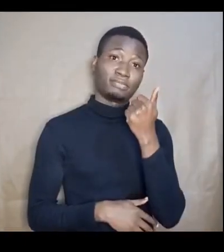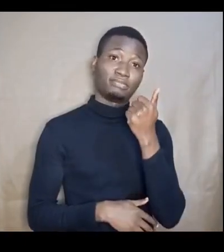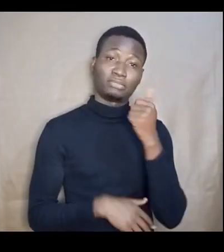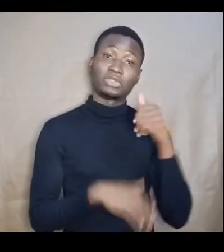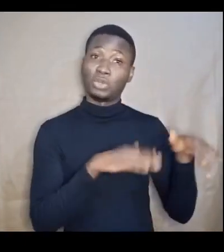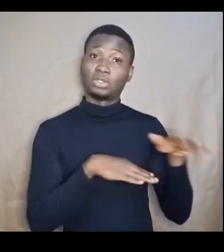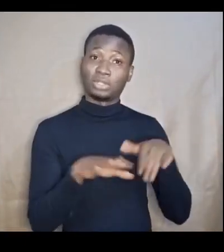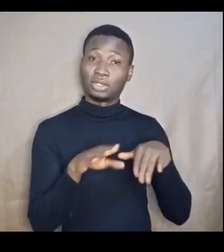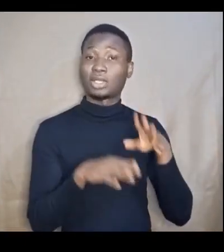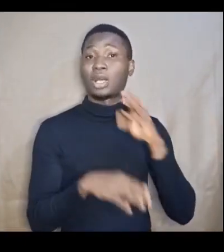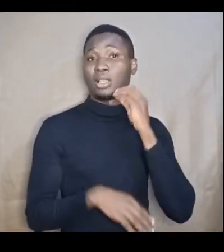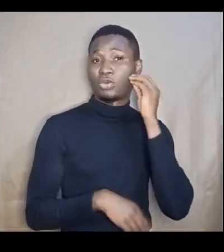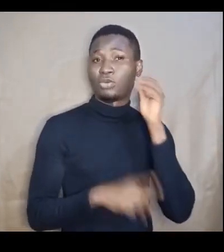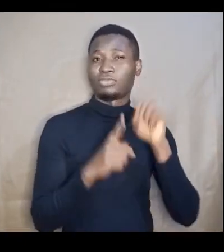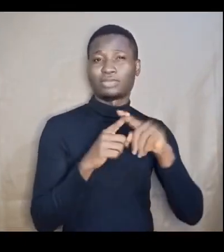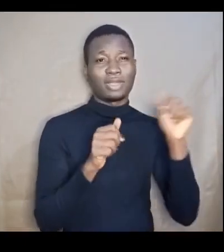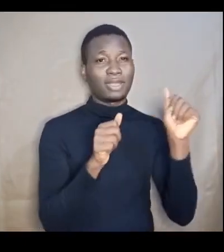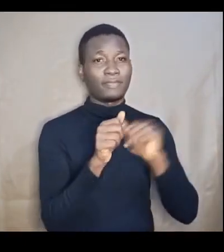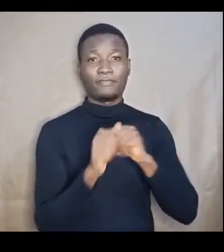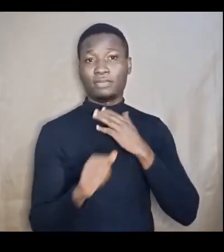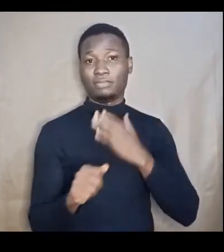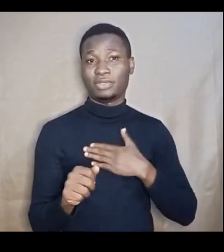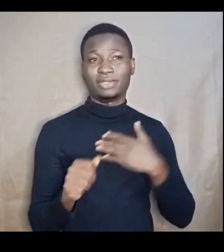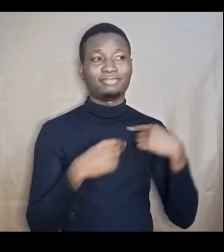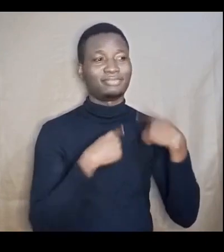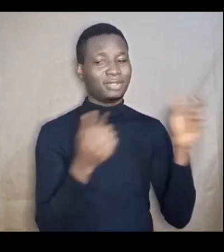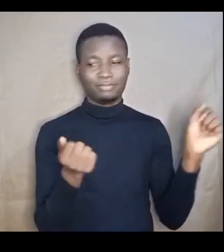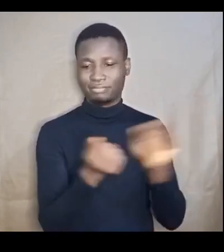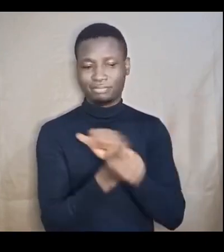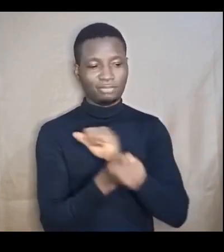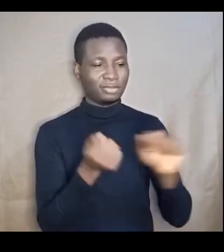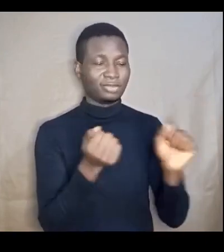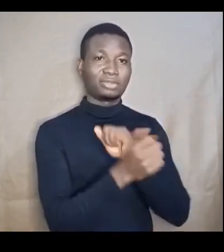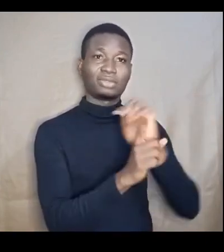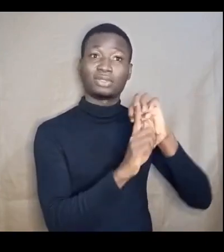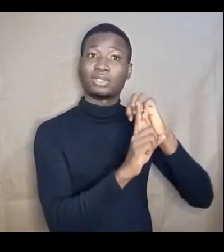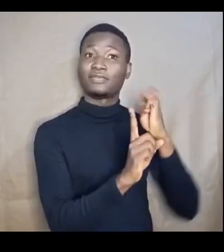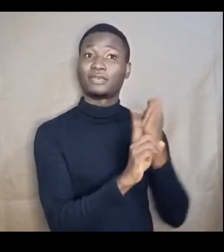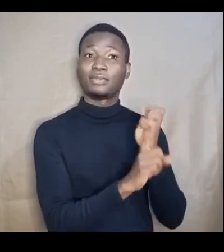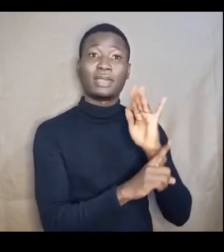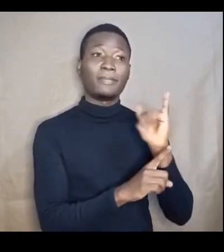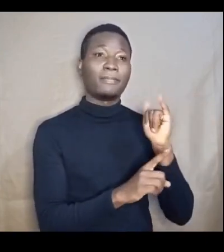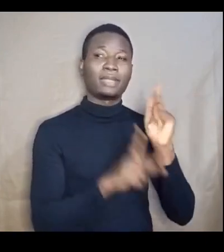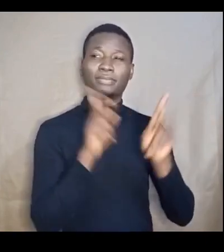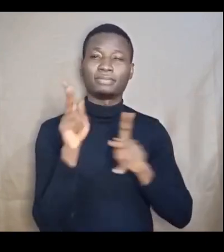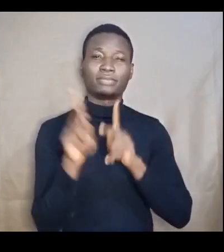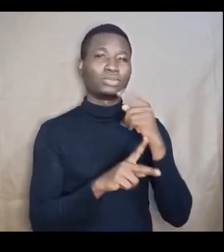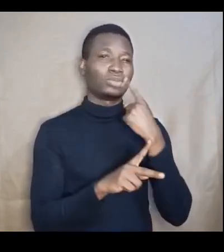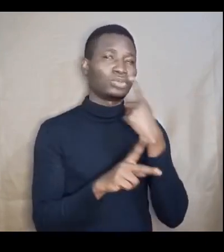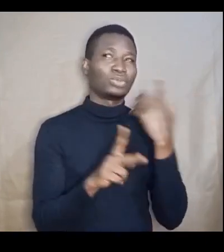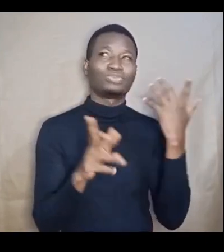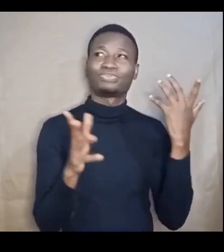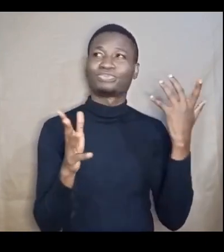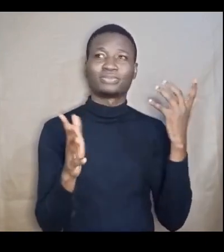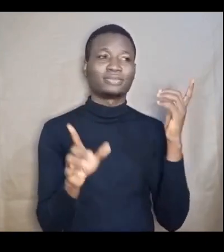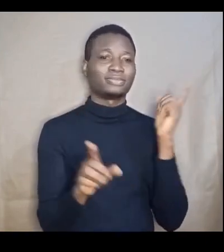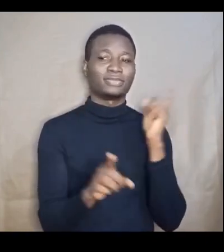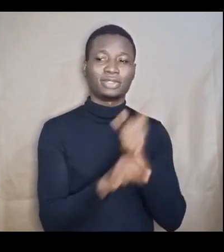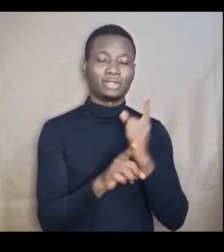been bastardized, the master plan bastardized by people who just deliberately,